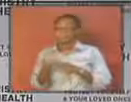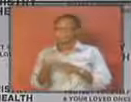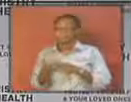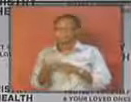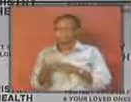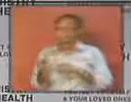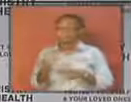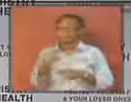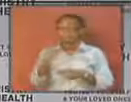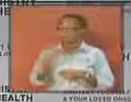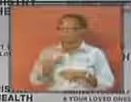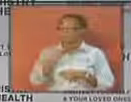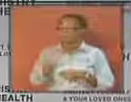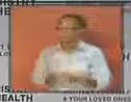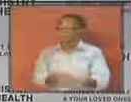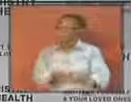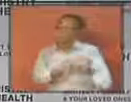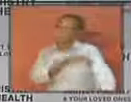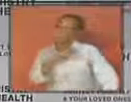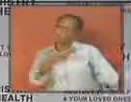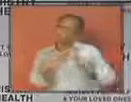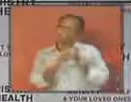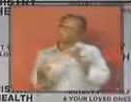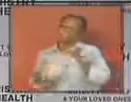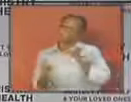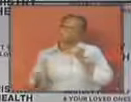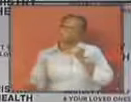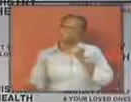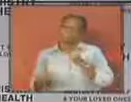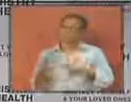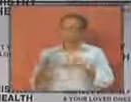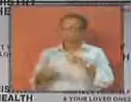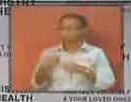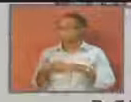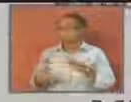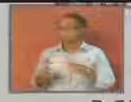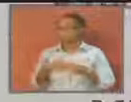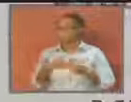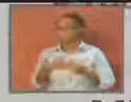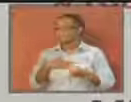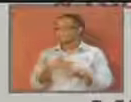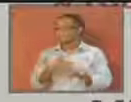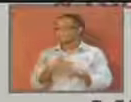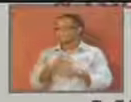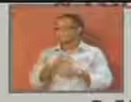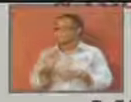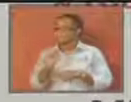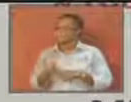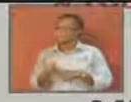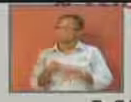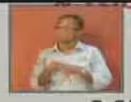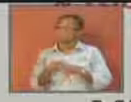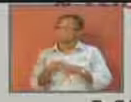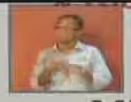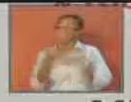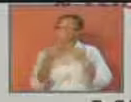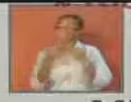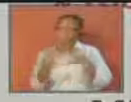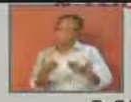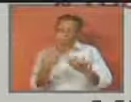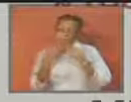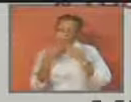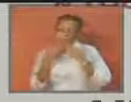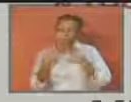a question as possible, okay? We go to CMO now, please. Yeah, so I don't know. I'll try and start with this